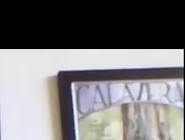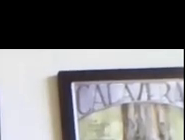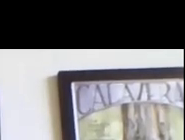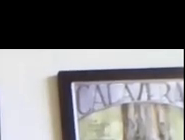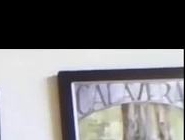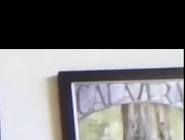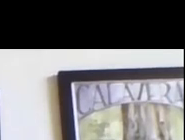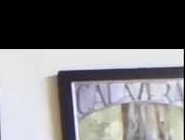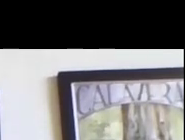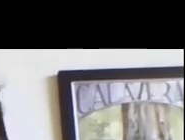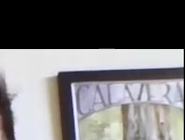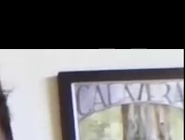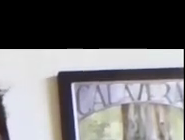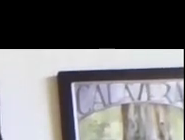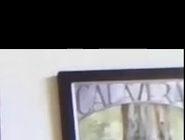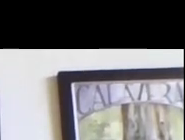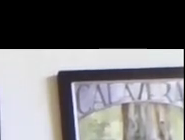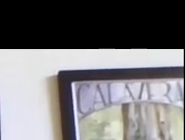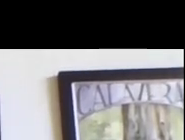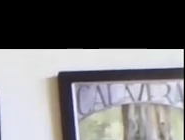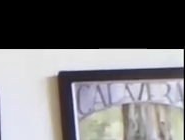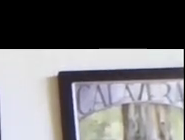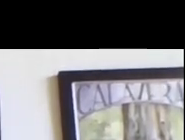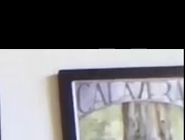the Leave No Trace Center for Outdoor Ethics